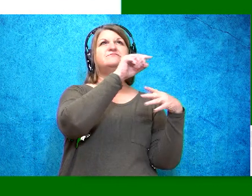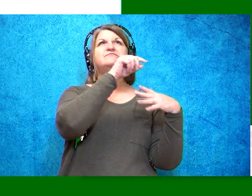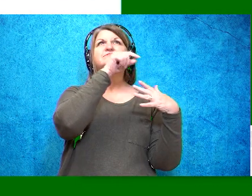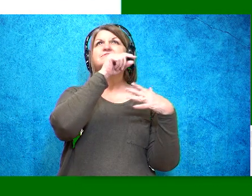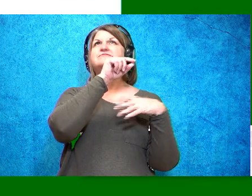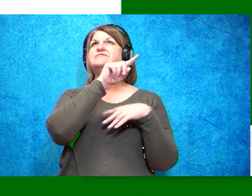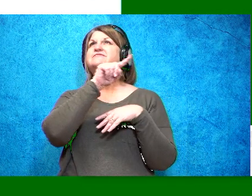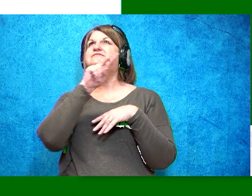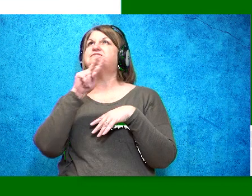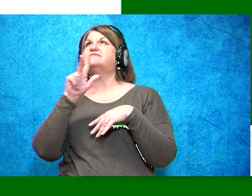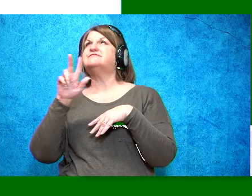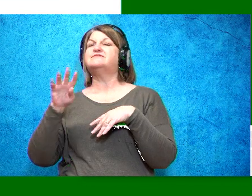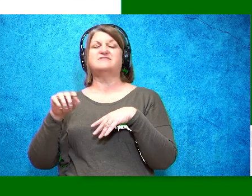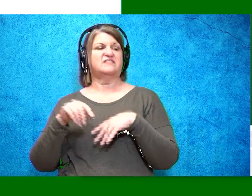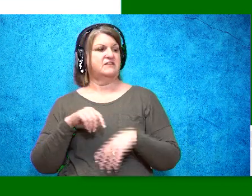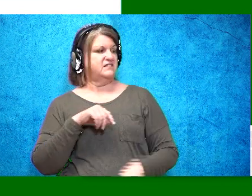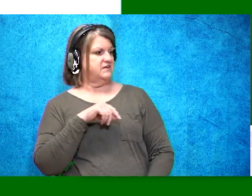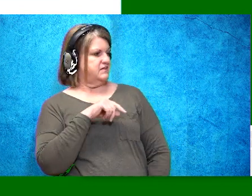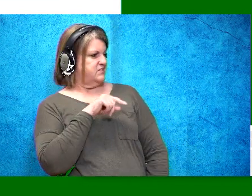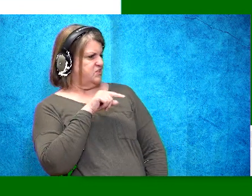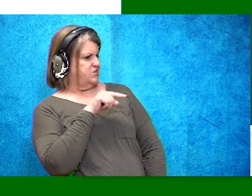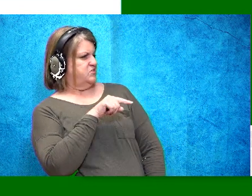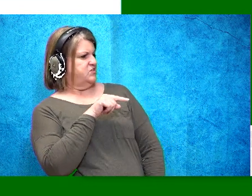You can count them, Frog said.